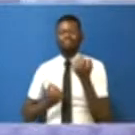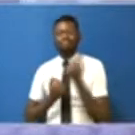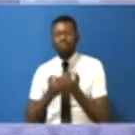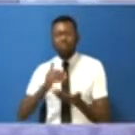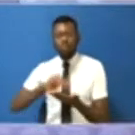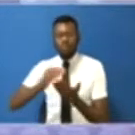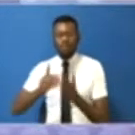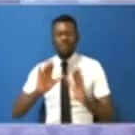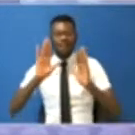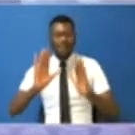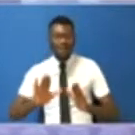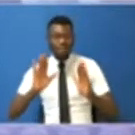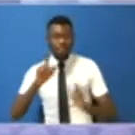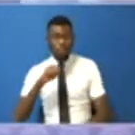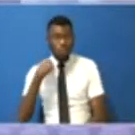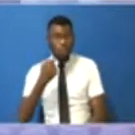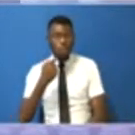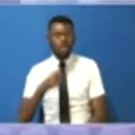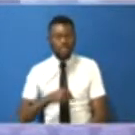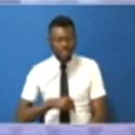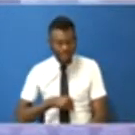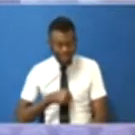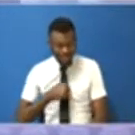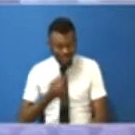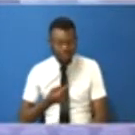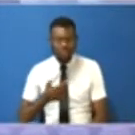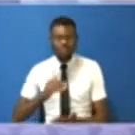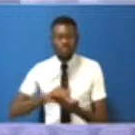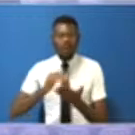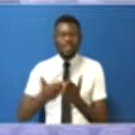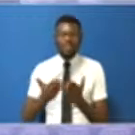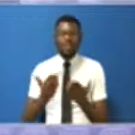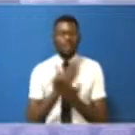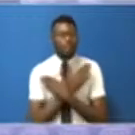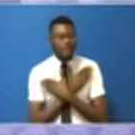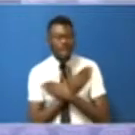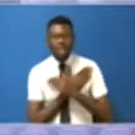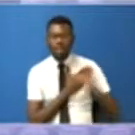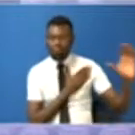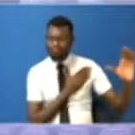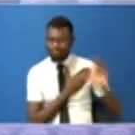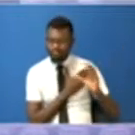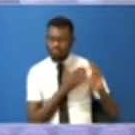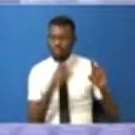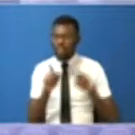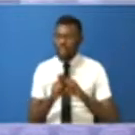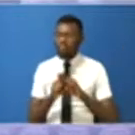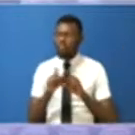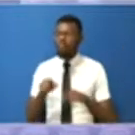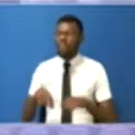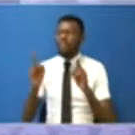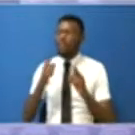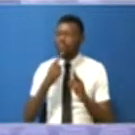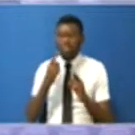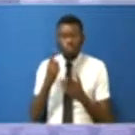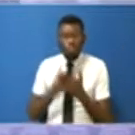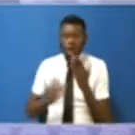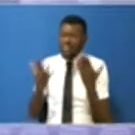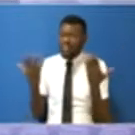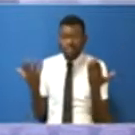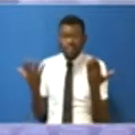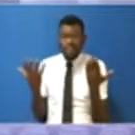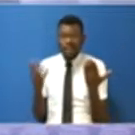my campaign is funded by myself and my friends and i would like him because he has said so to